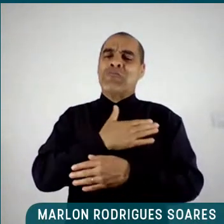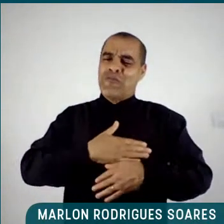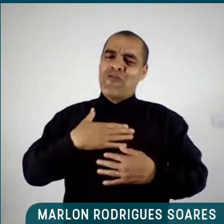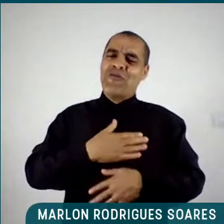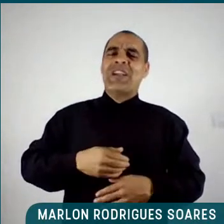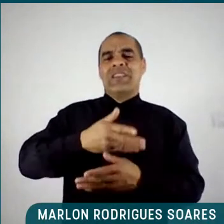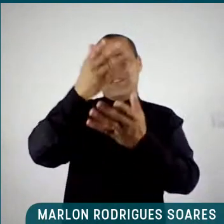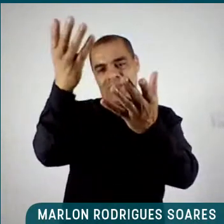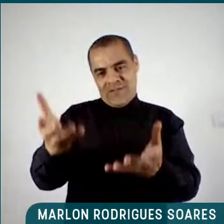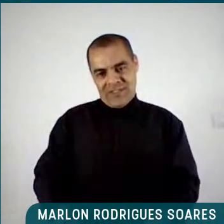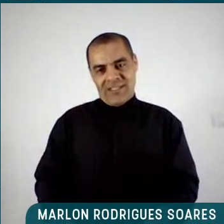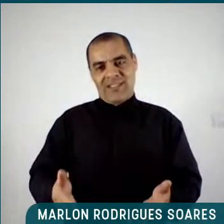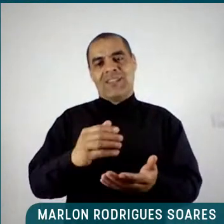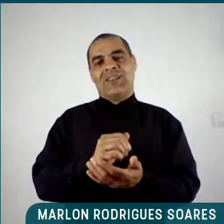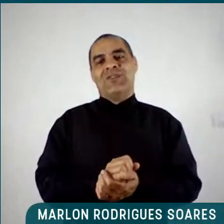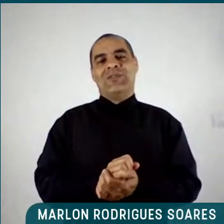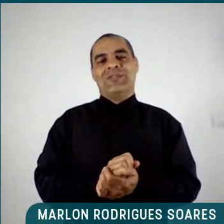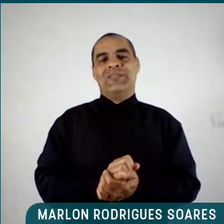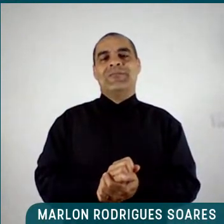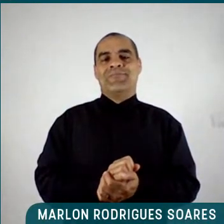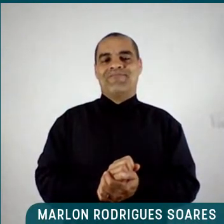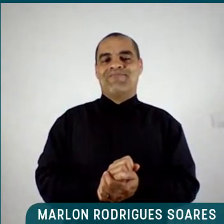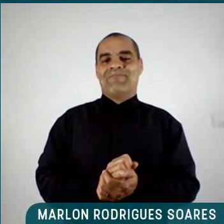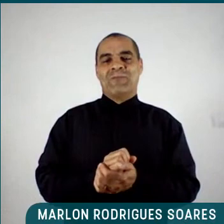very happy to have you here today.